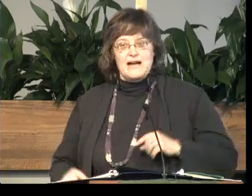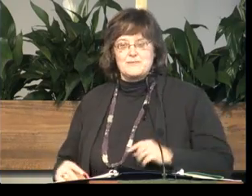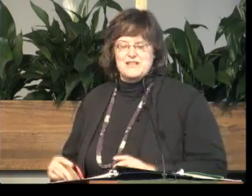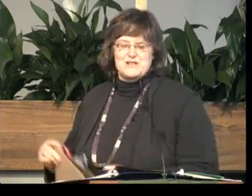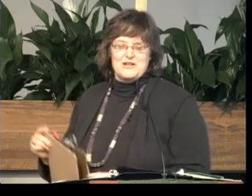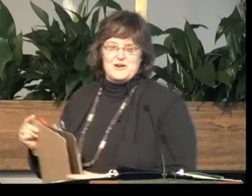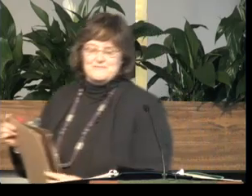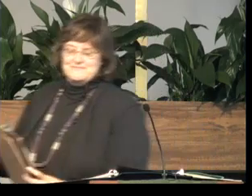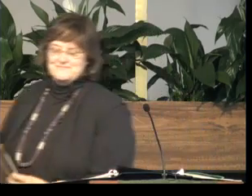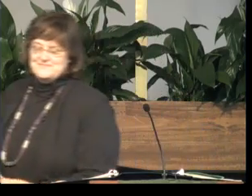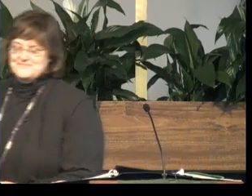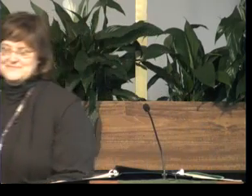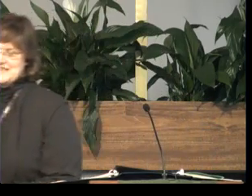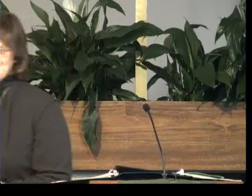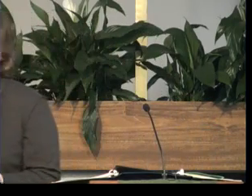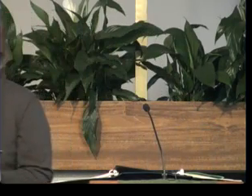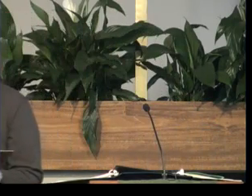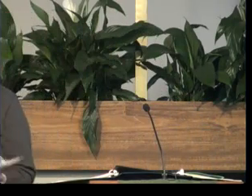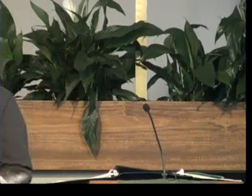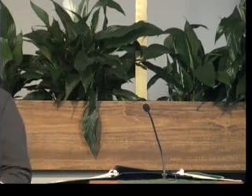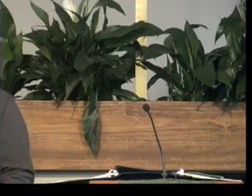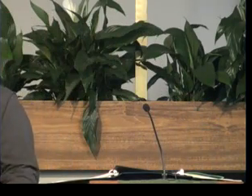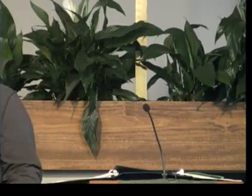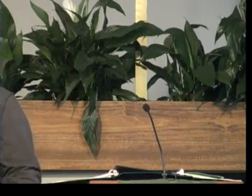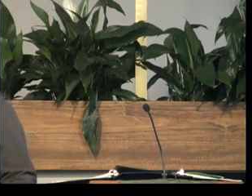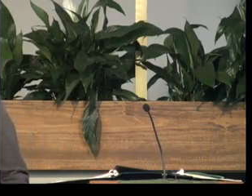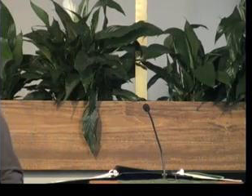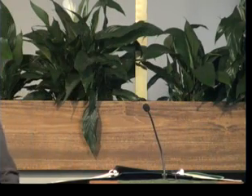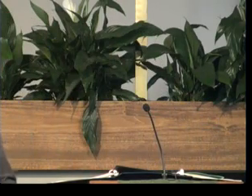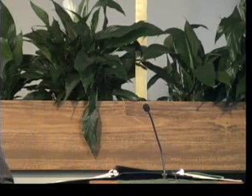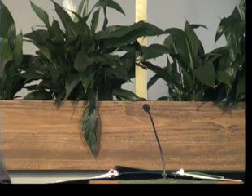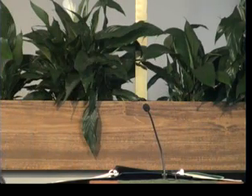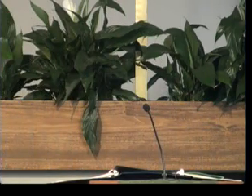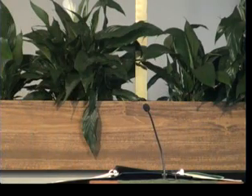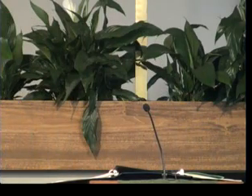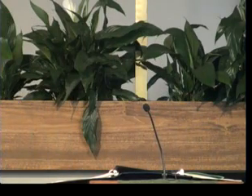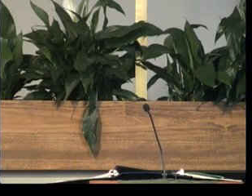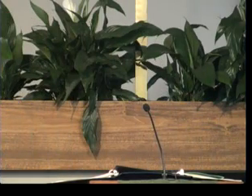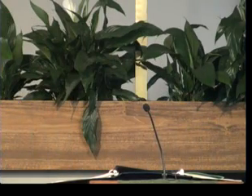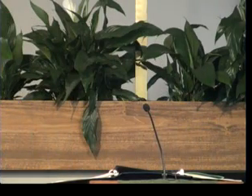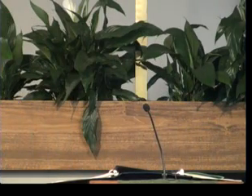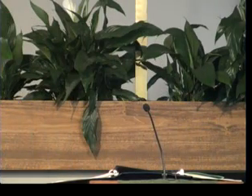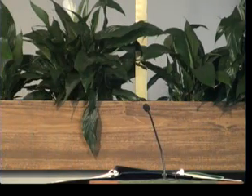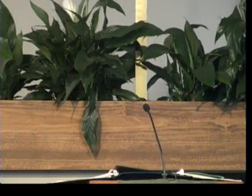in the back, but you know. Just in case you don't find it.